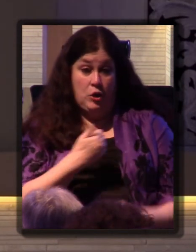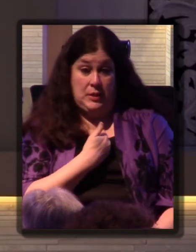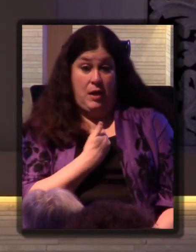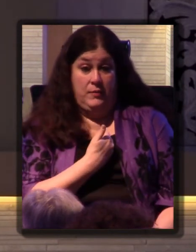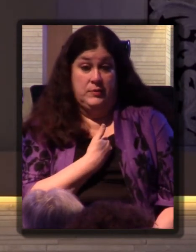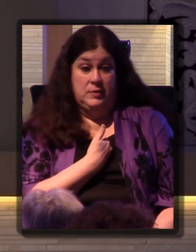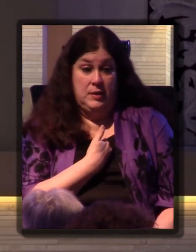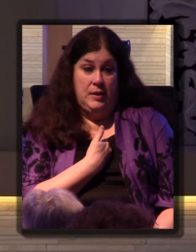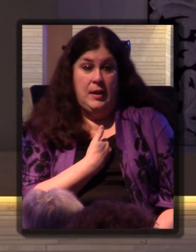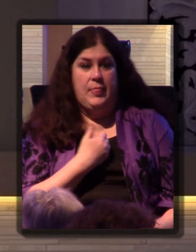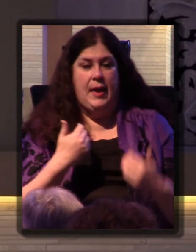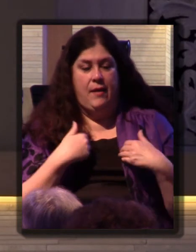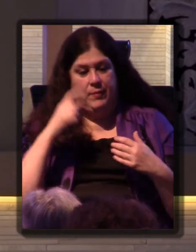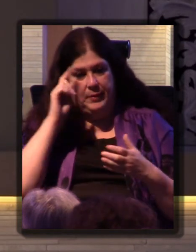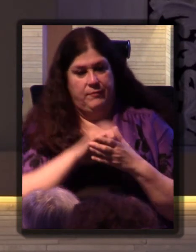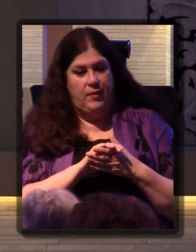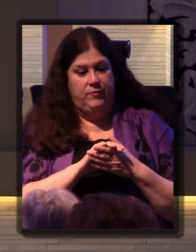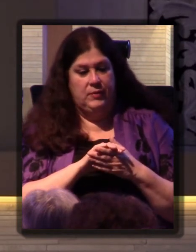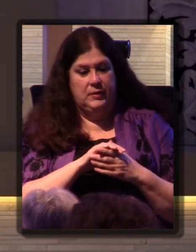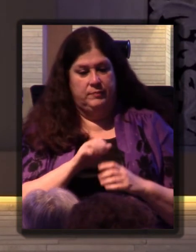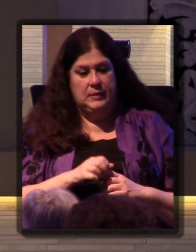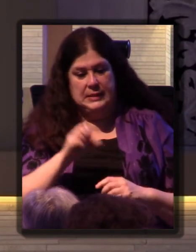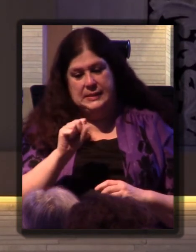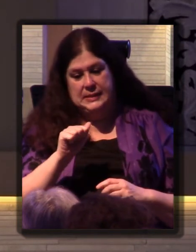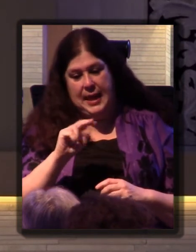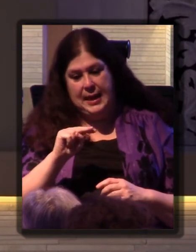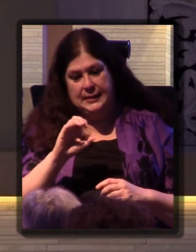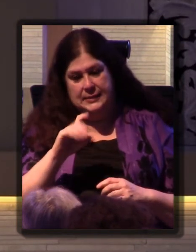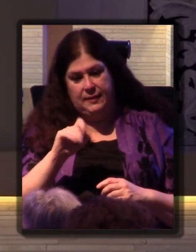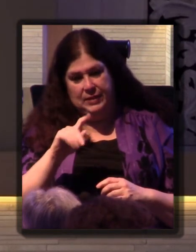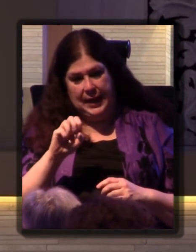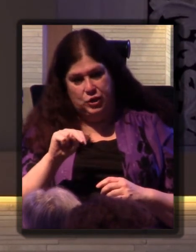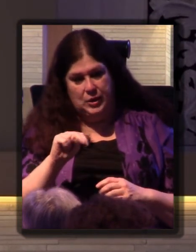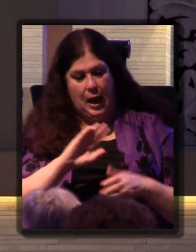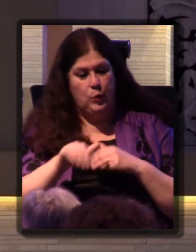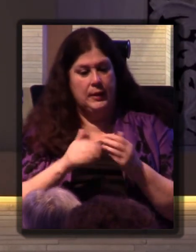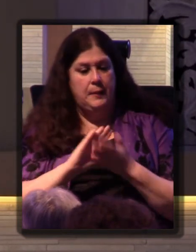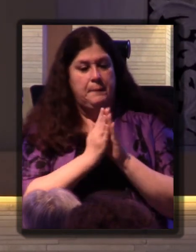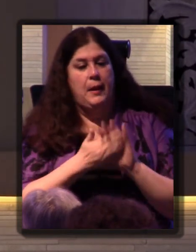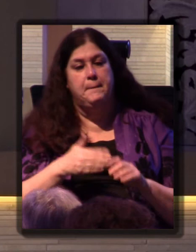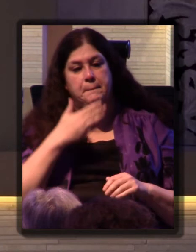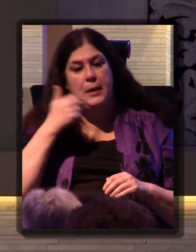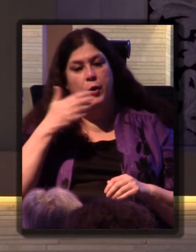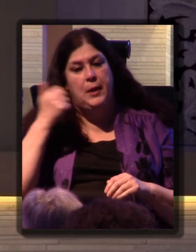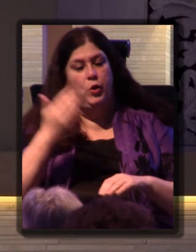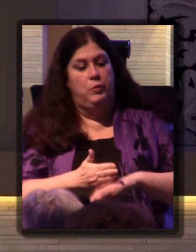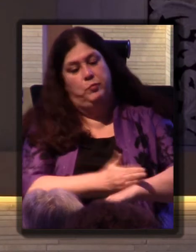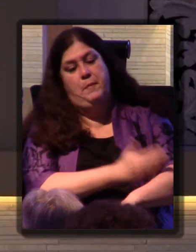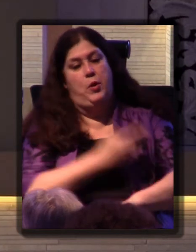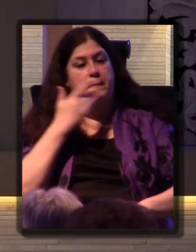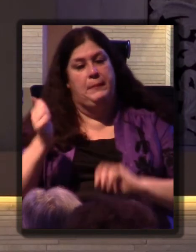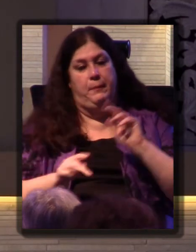how we can fix ourselves. And they have a doctrine of sanctification of how we can become